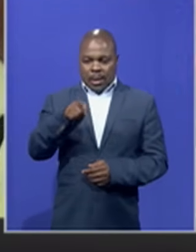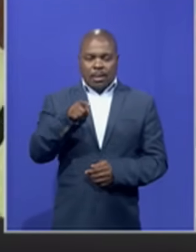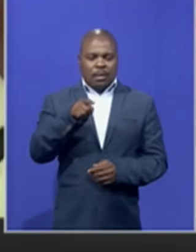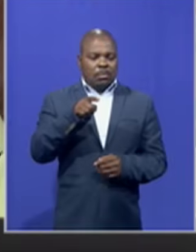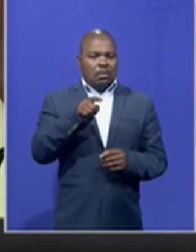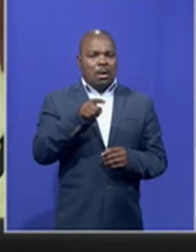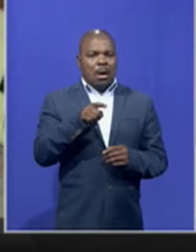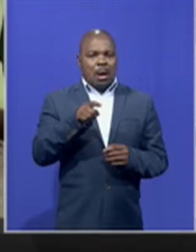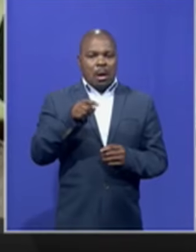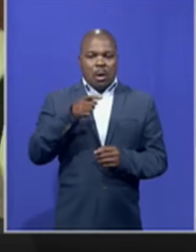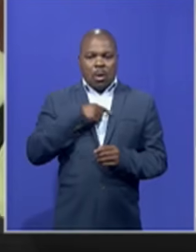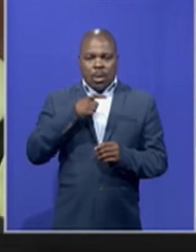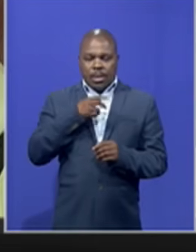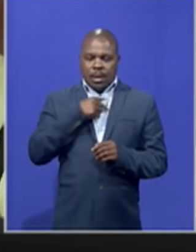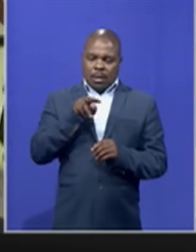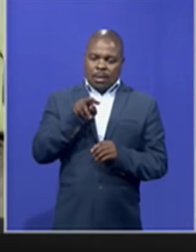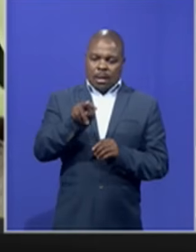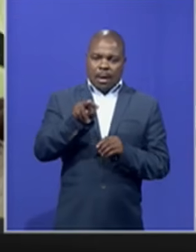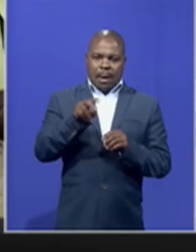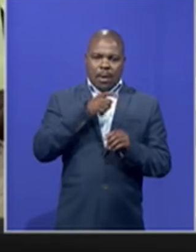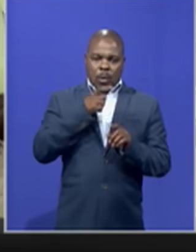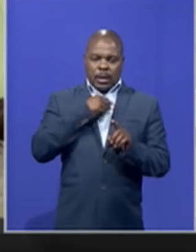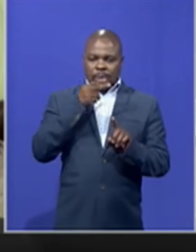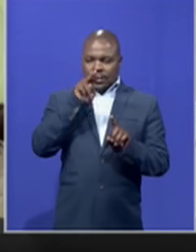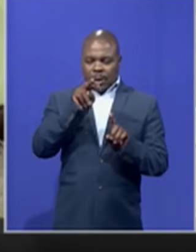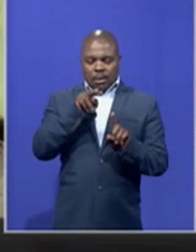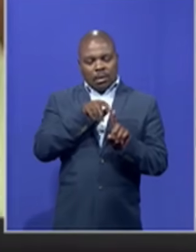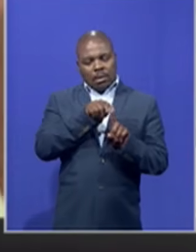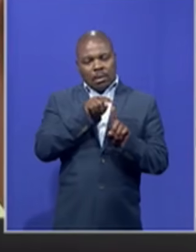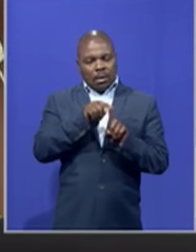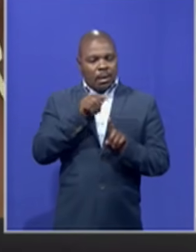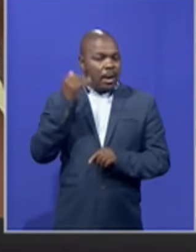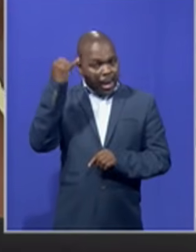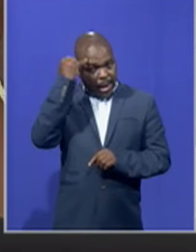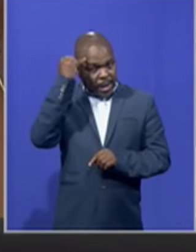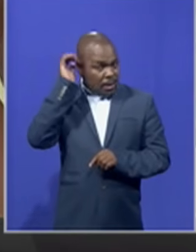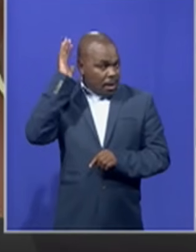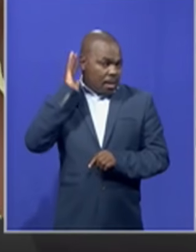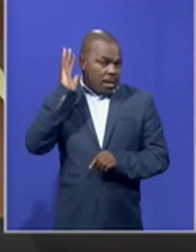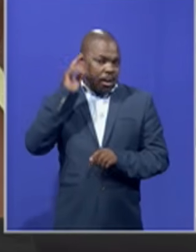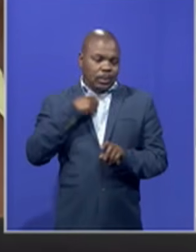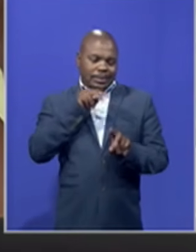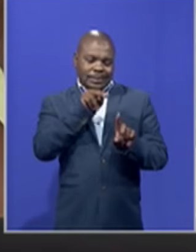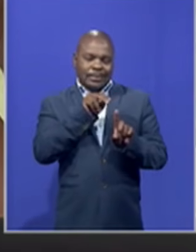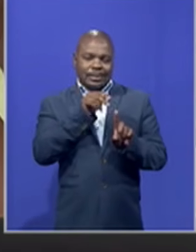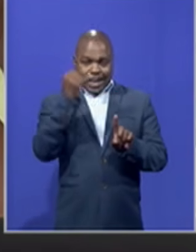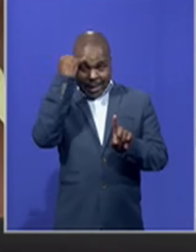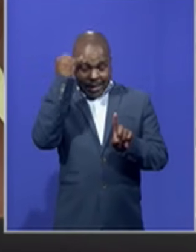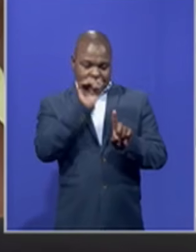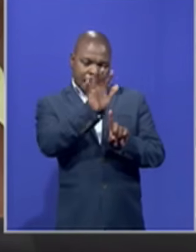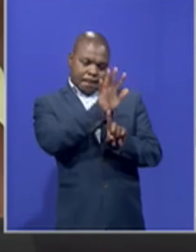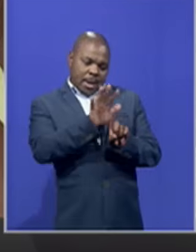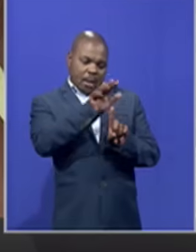so monyako re kana ka ono hla re mmona ka mo hlohong. So the thing e ke bone